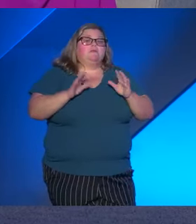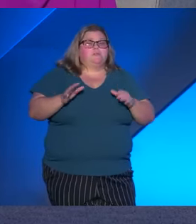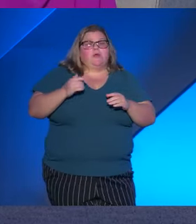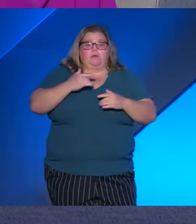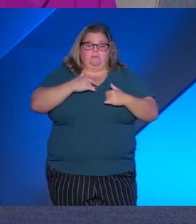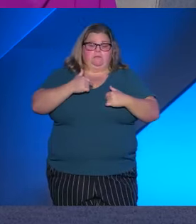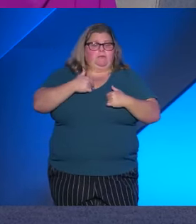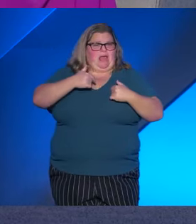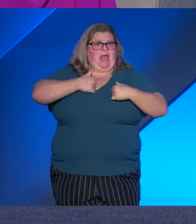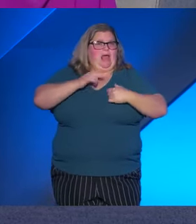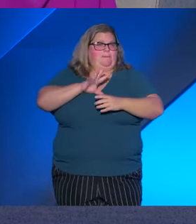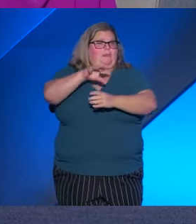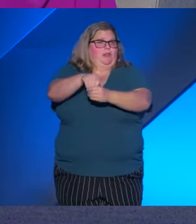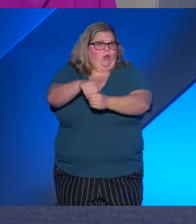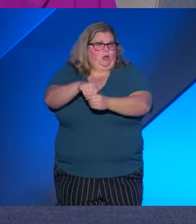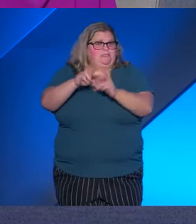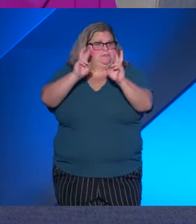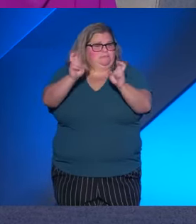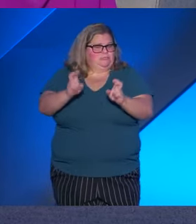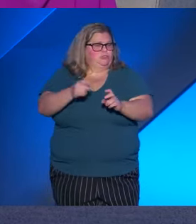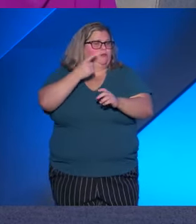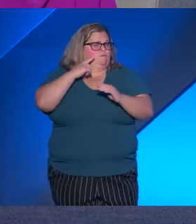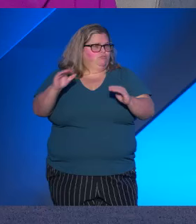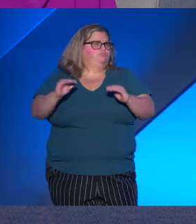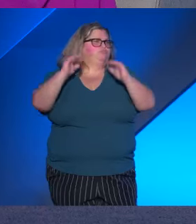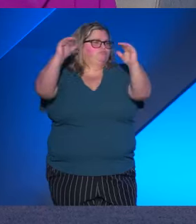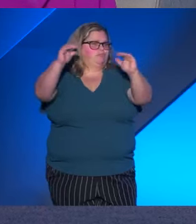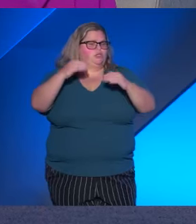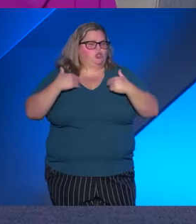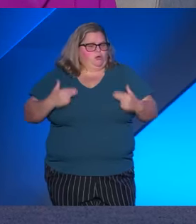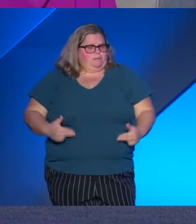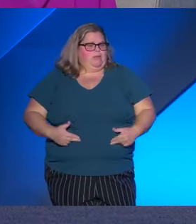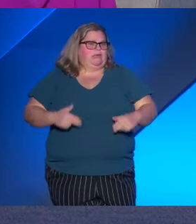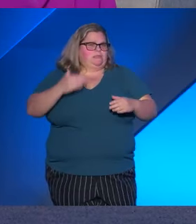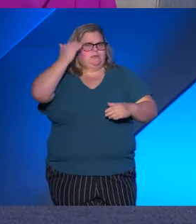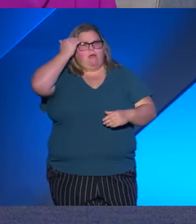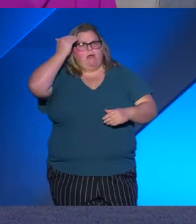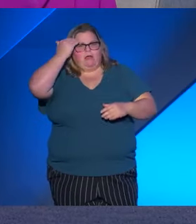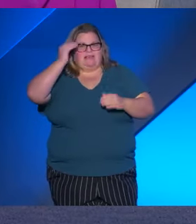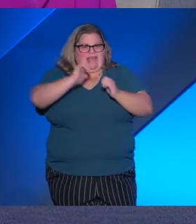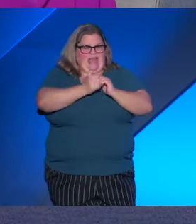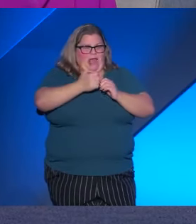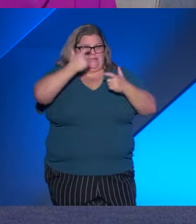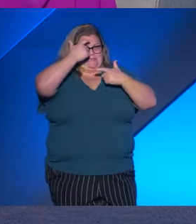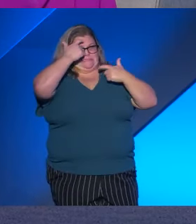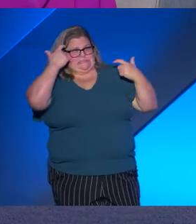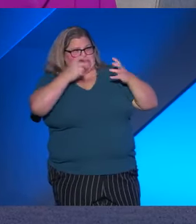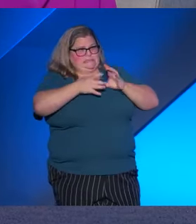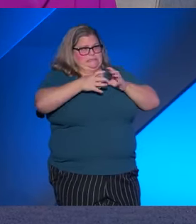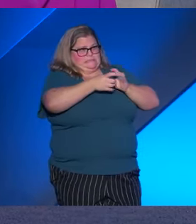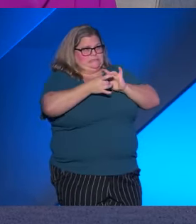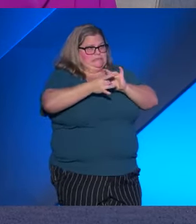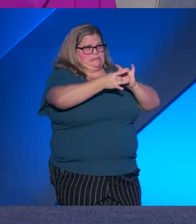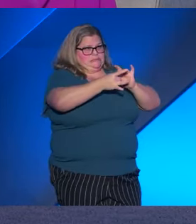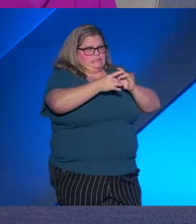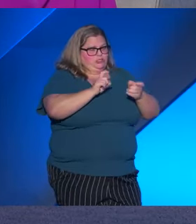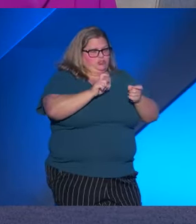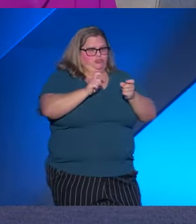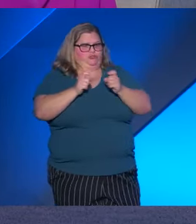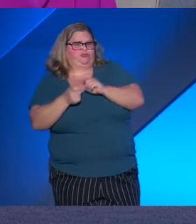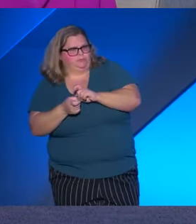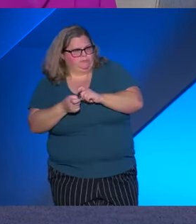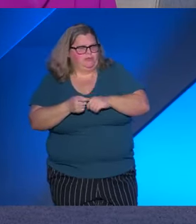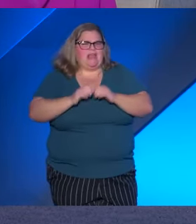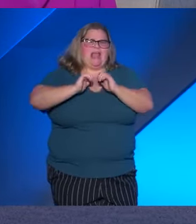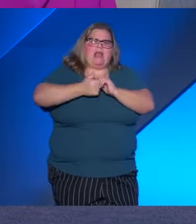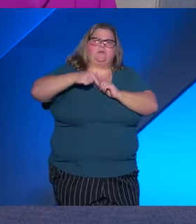iBelong's mission is to up-level humanity's consciousness by shifting collective trauma. Yeah. How has this work shaped your